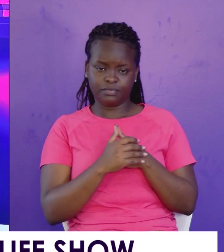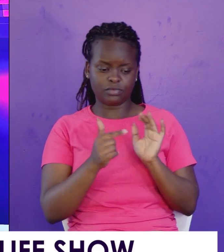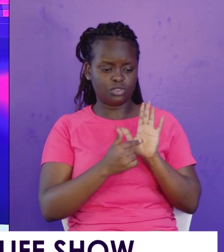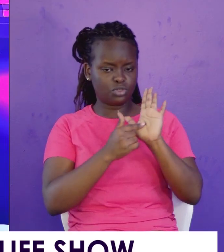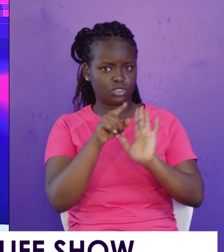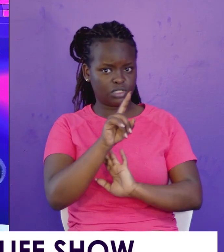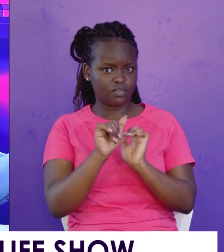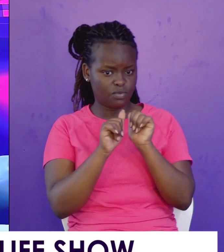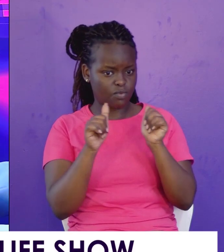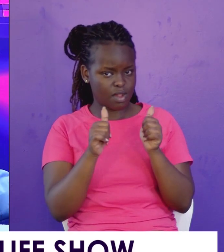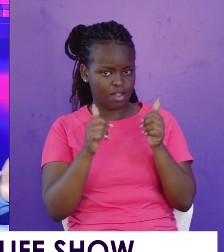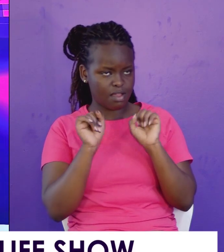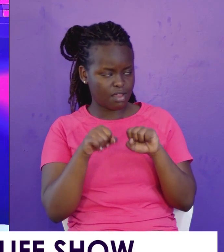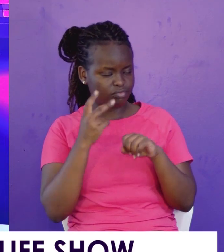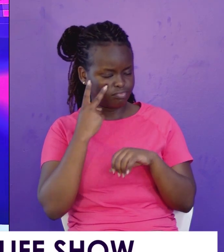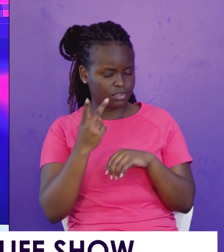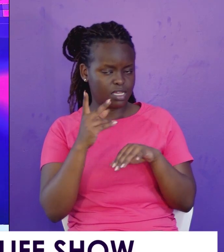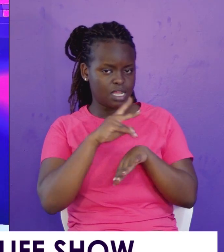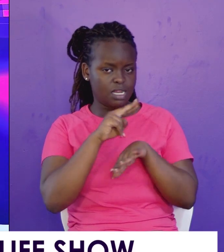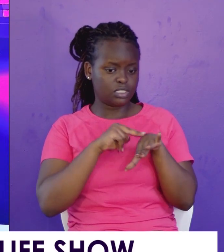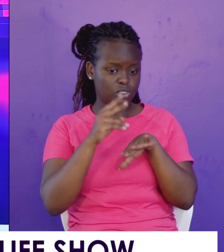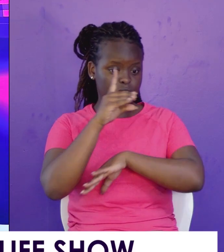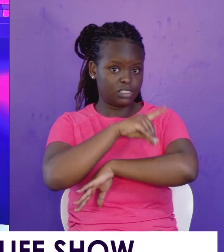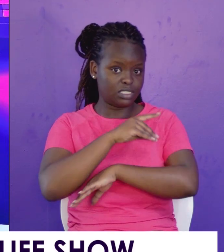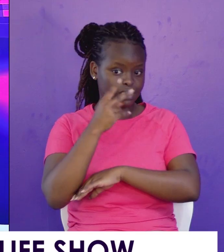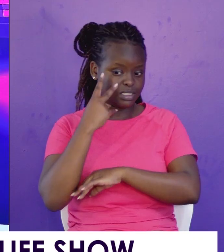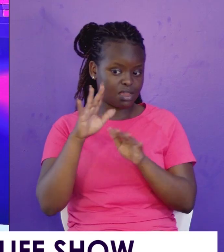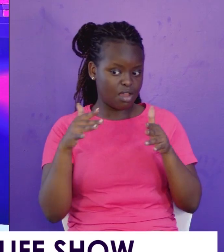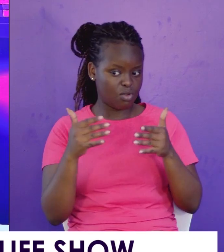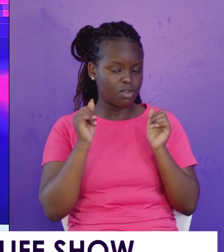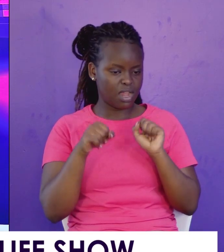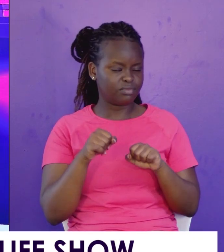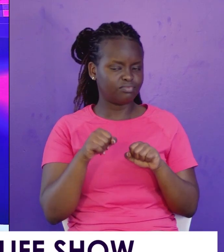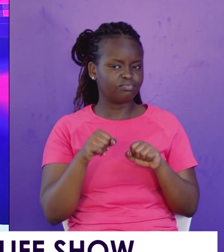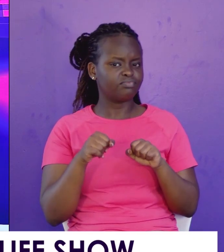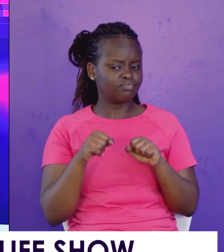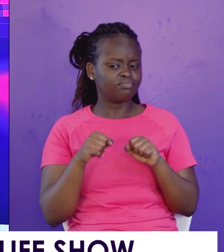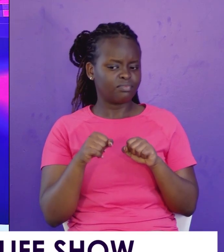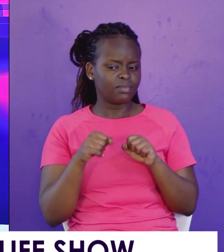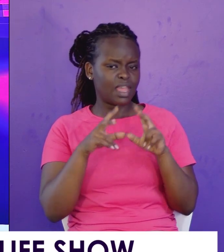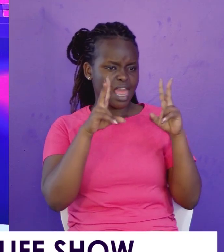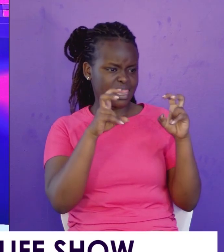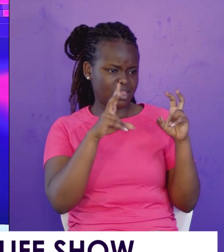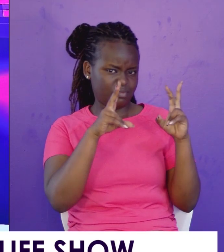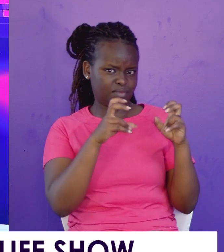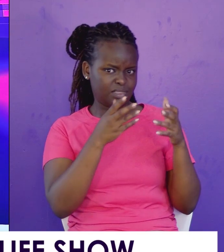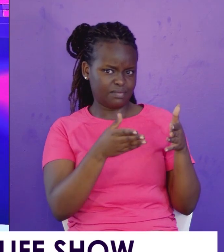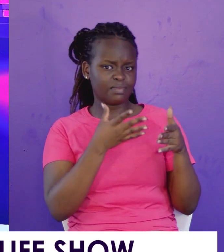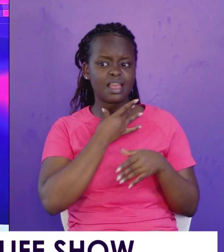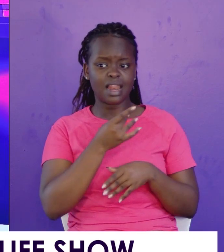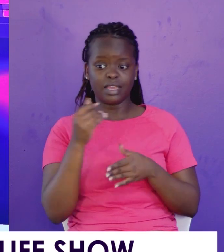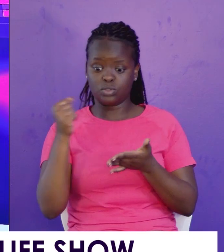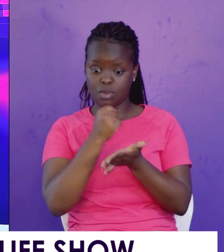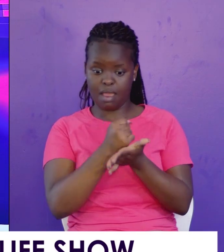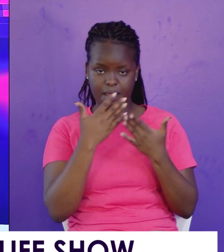You could see those things, national days, the way he was in charge of those things. Yeah. And he used to actually like to hire people